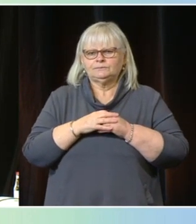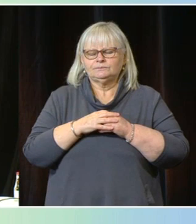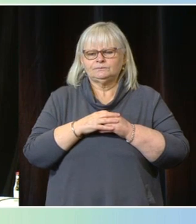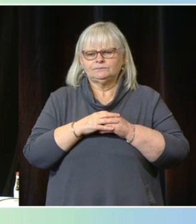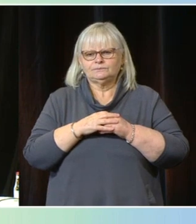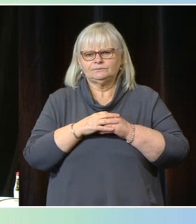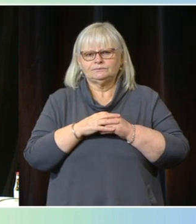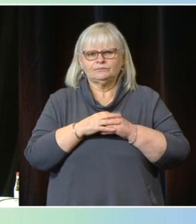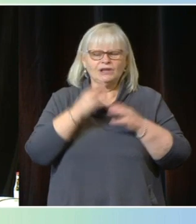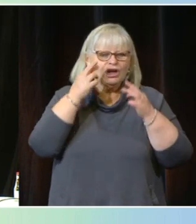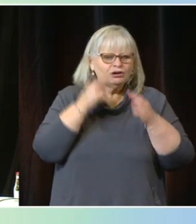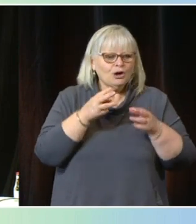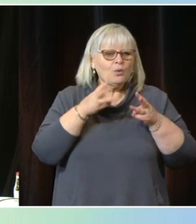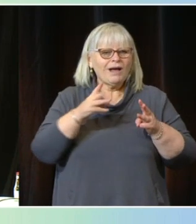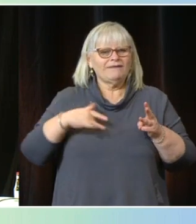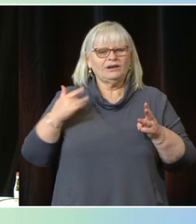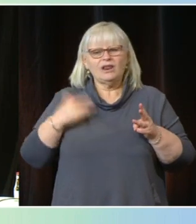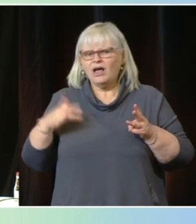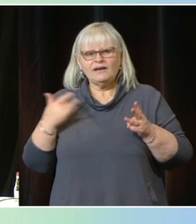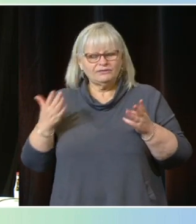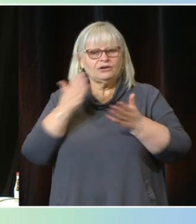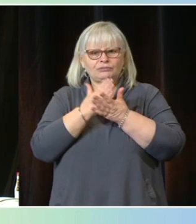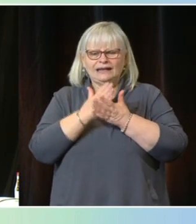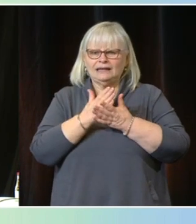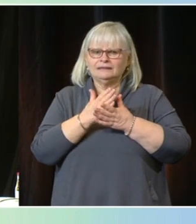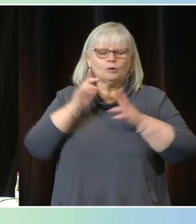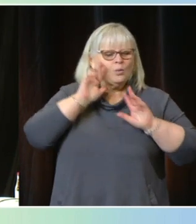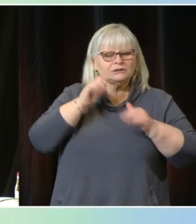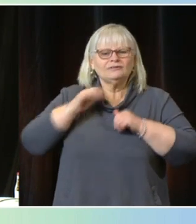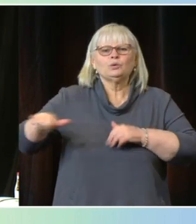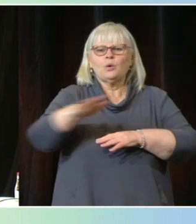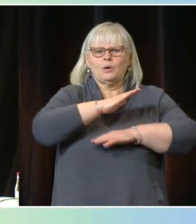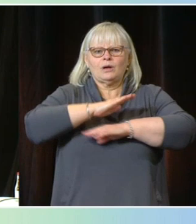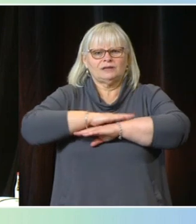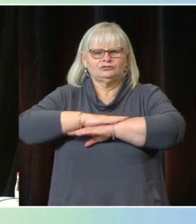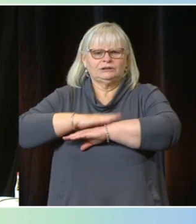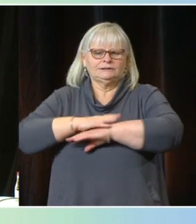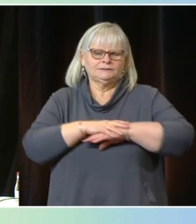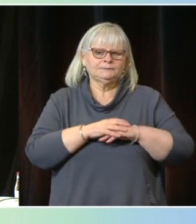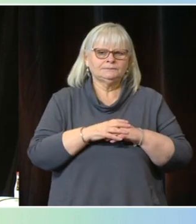a respectful way of life cares for country foreign